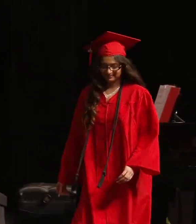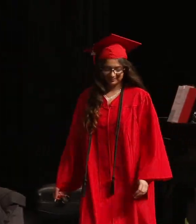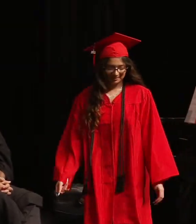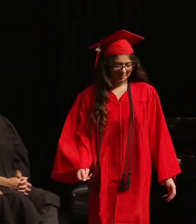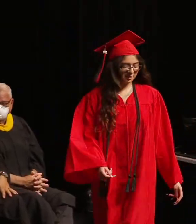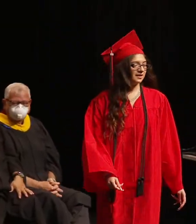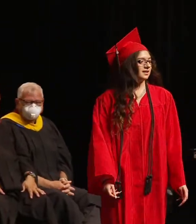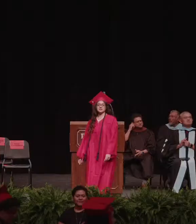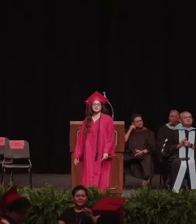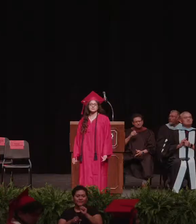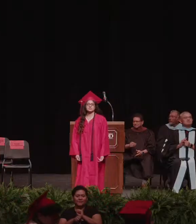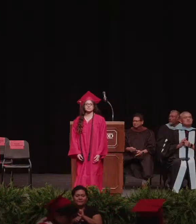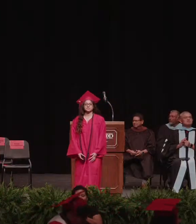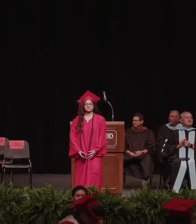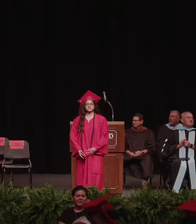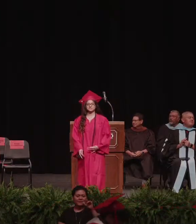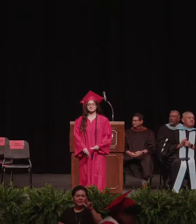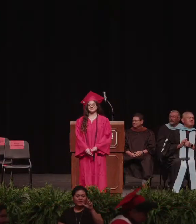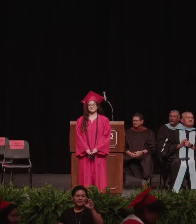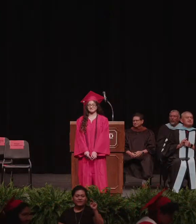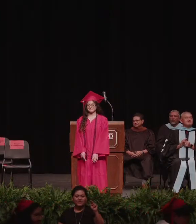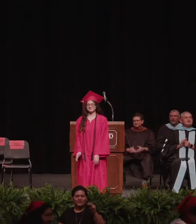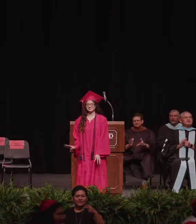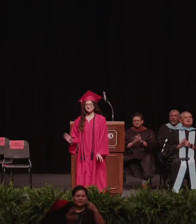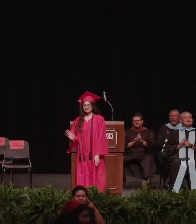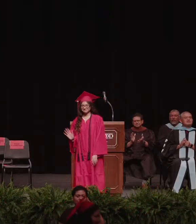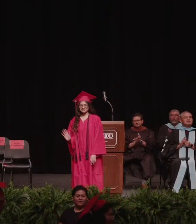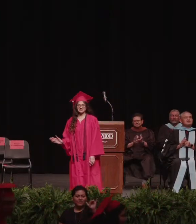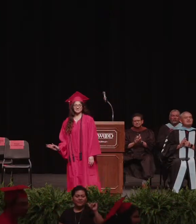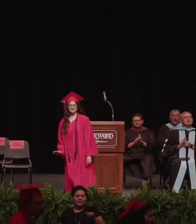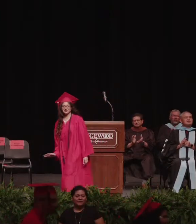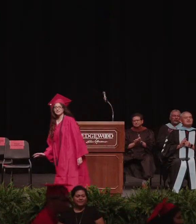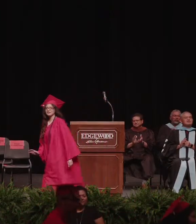Attending the workforce, Jaylene Huity.